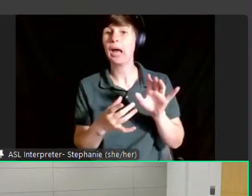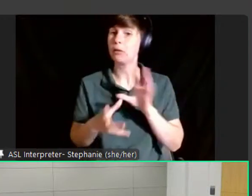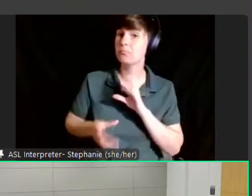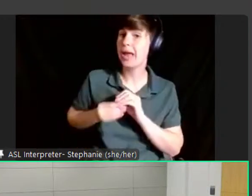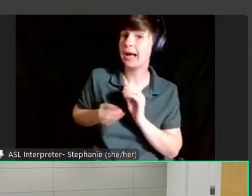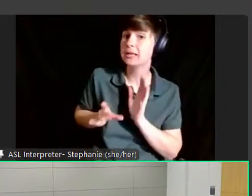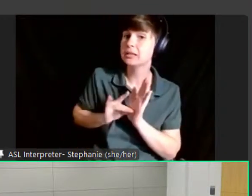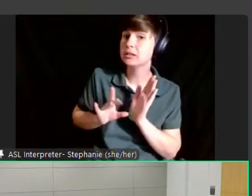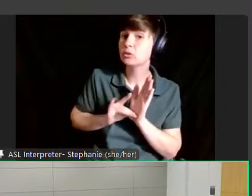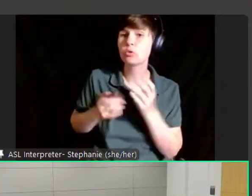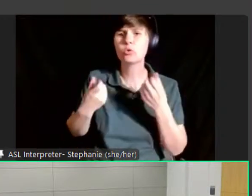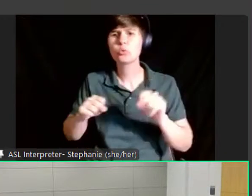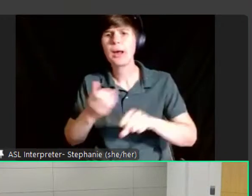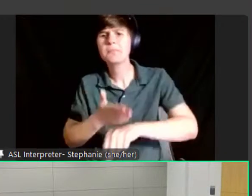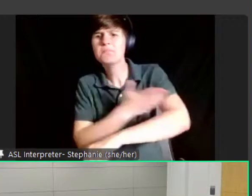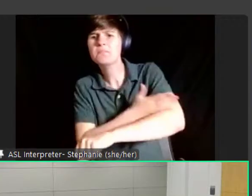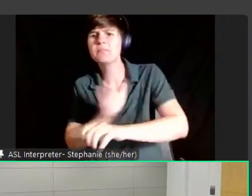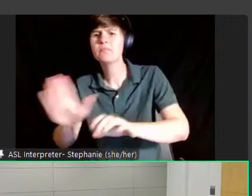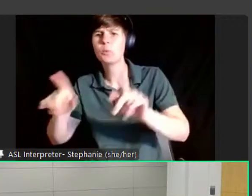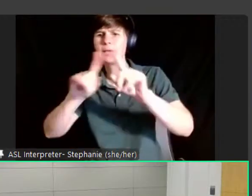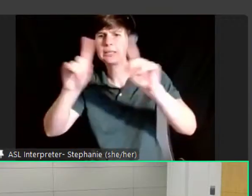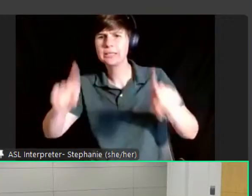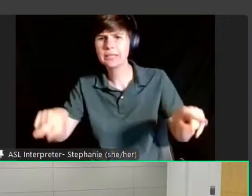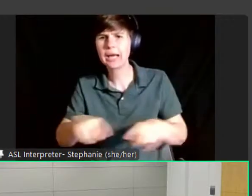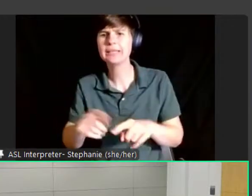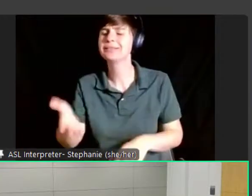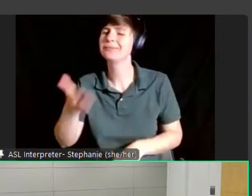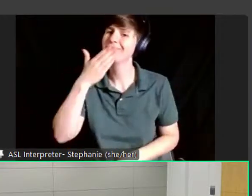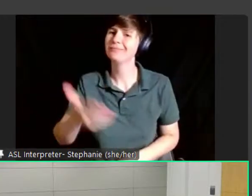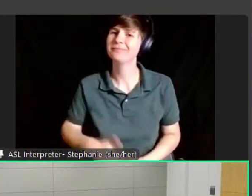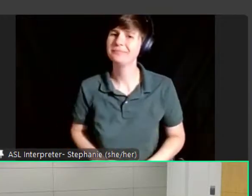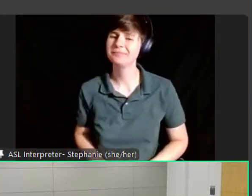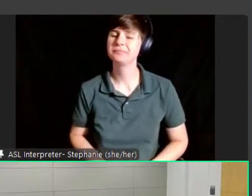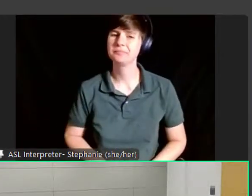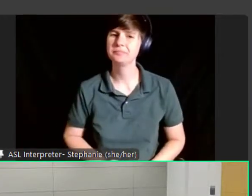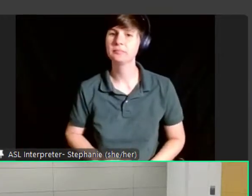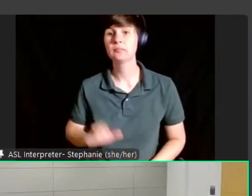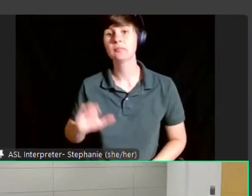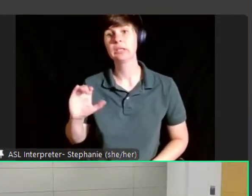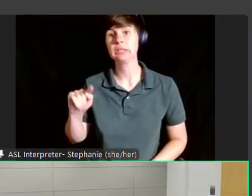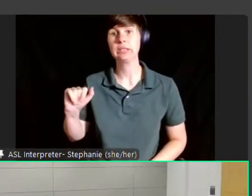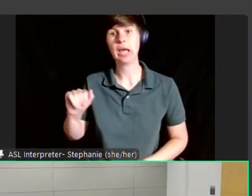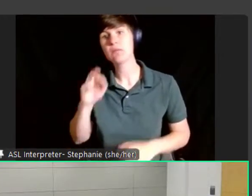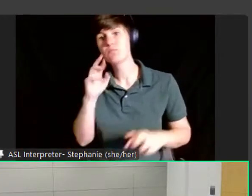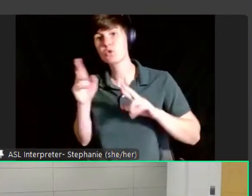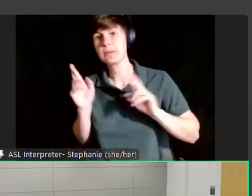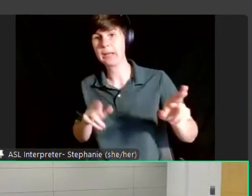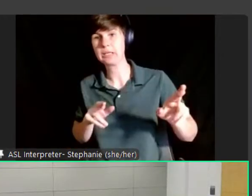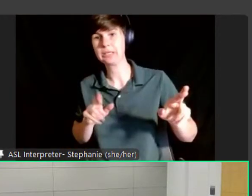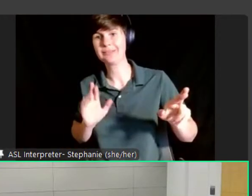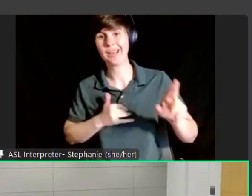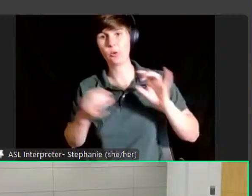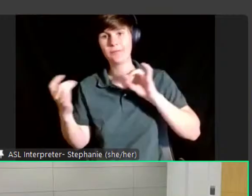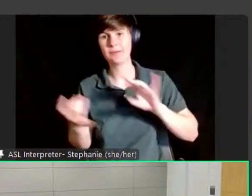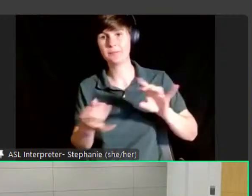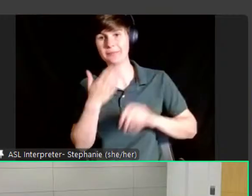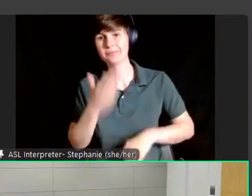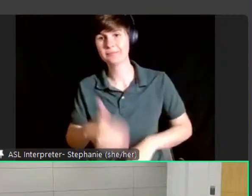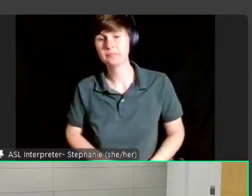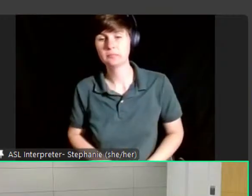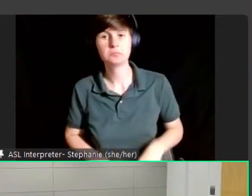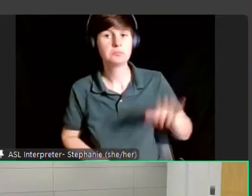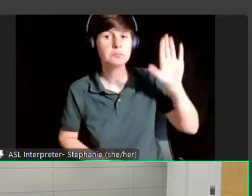at ways to improve the signs. So do appreciate the CTA kind of responding to that. I do have one